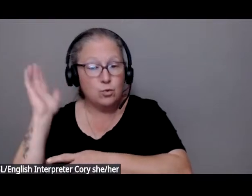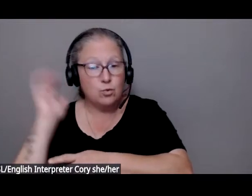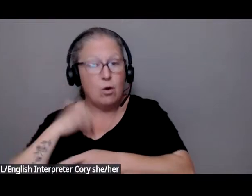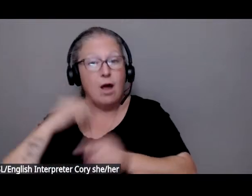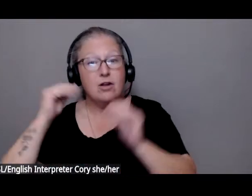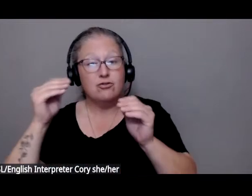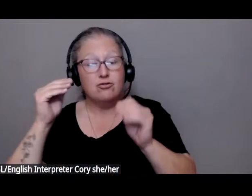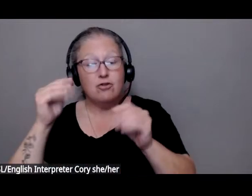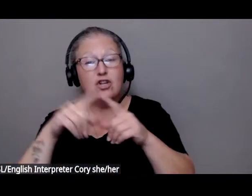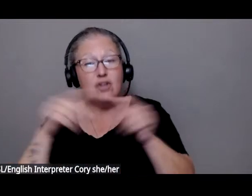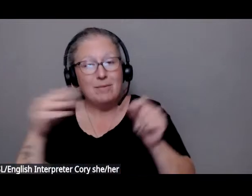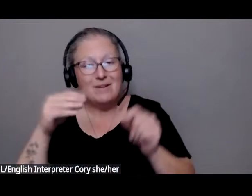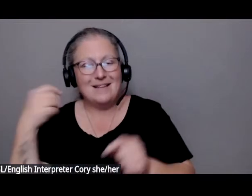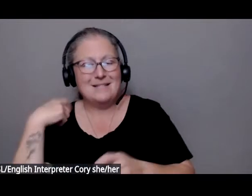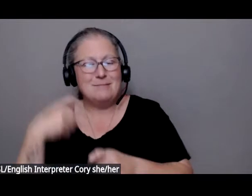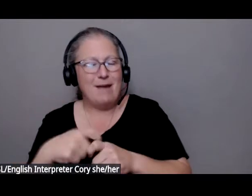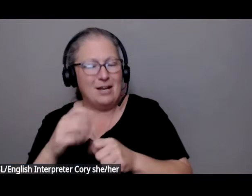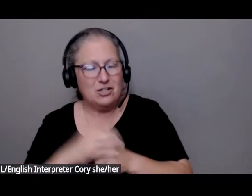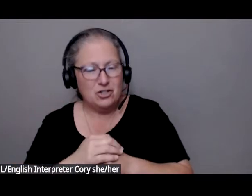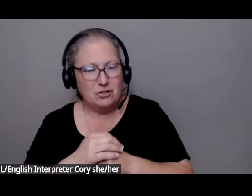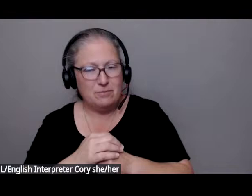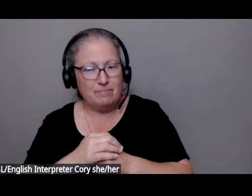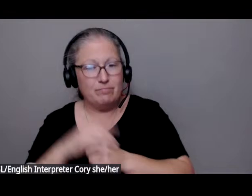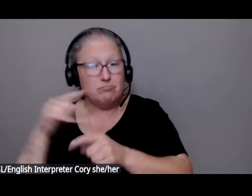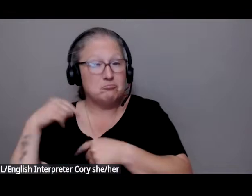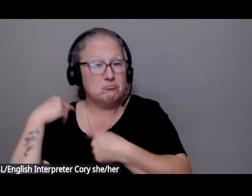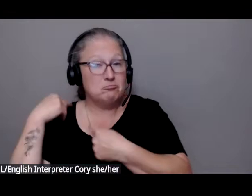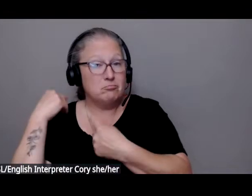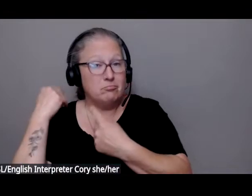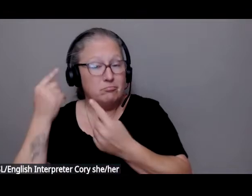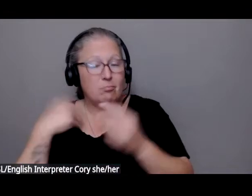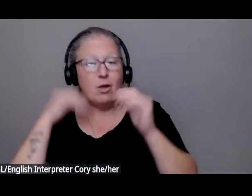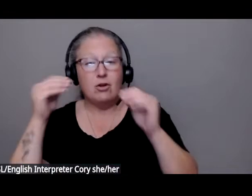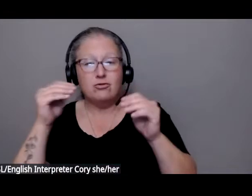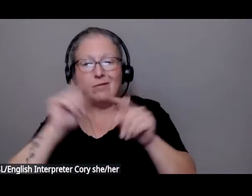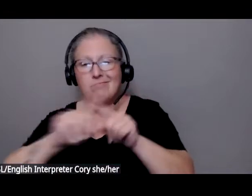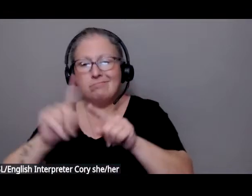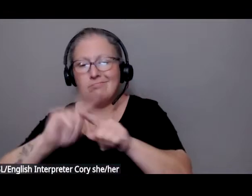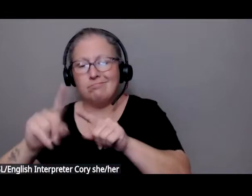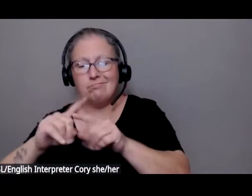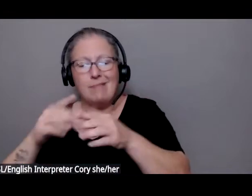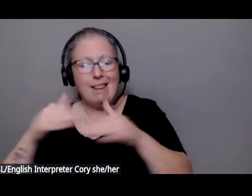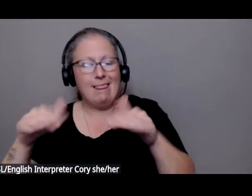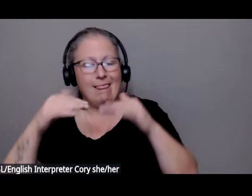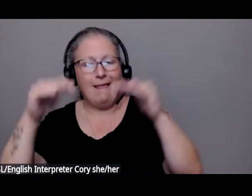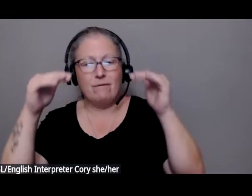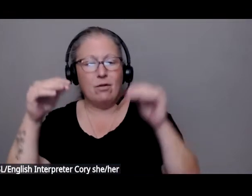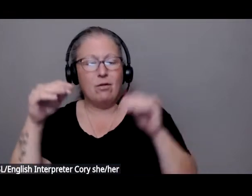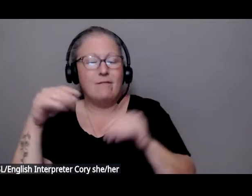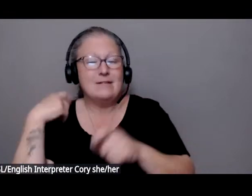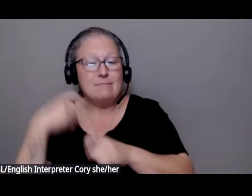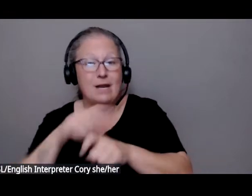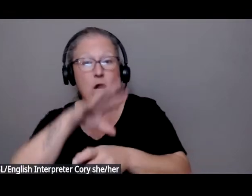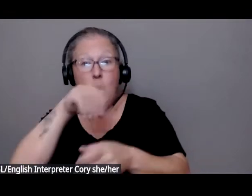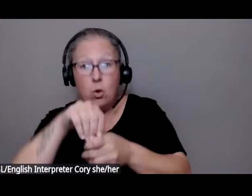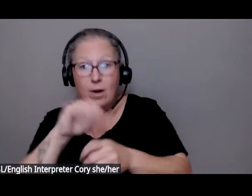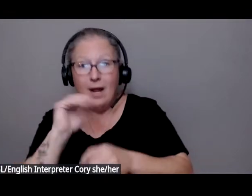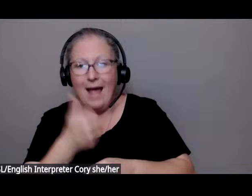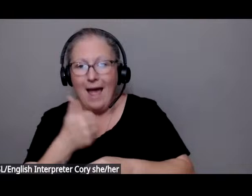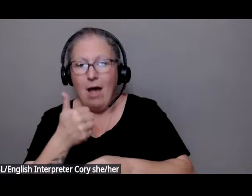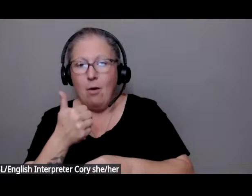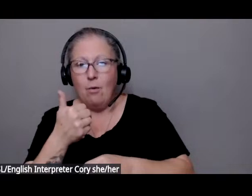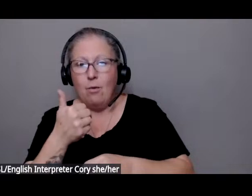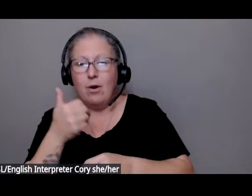Japanese and Spanish. Over the years, I have taught all levels of Spanish, including our native Spanish for